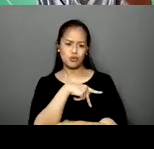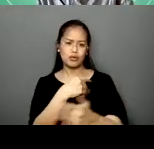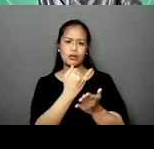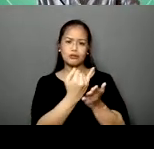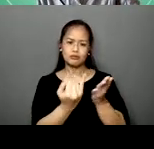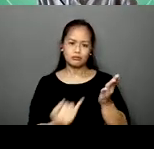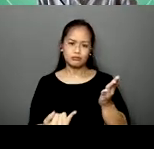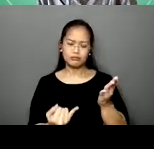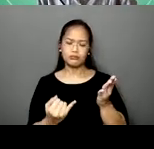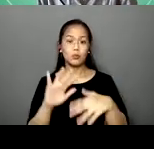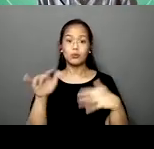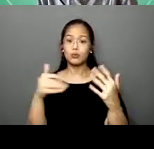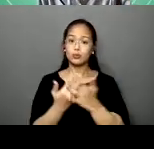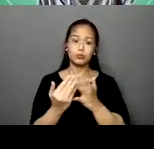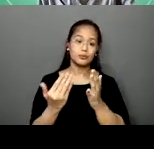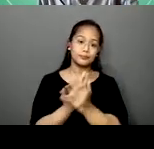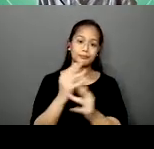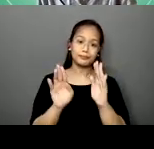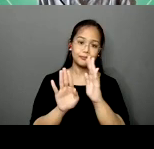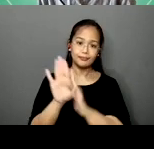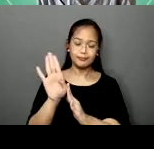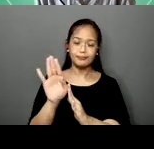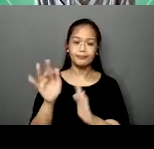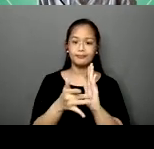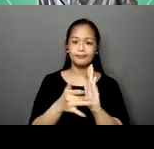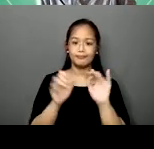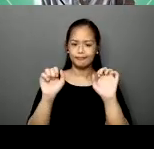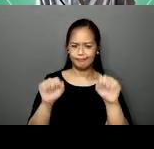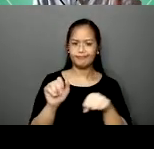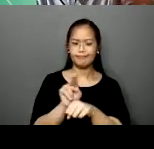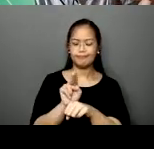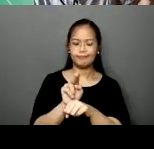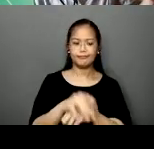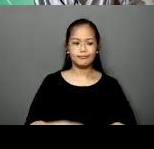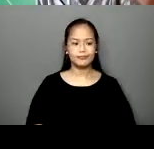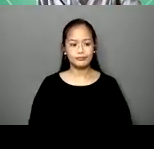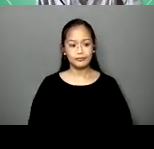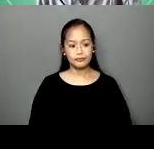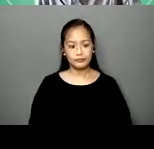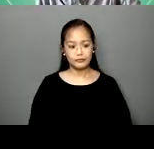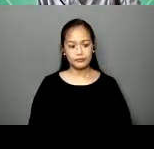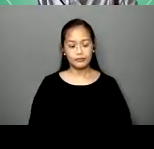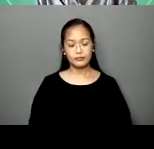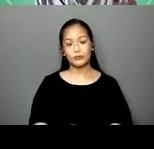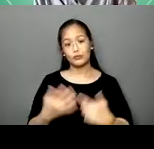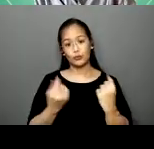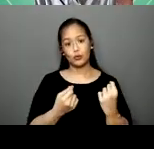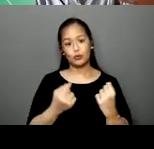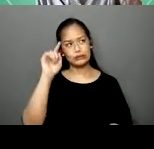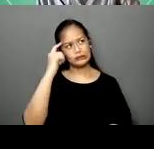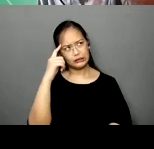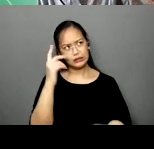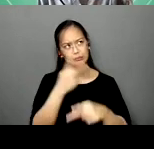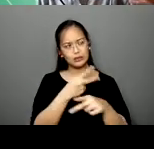new developments in technology that we can take advantage of. So here, when you think of our products, we shouldn't box ourselves